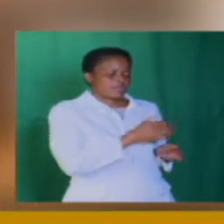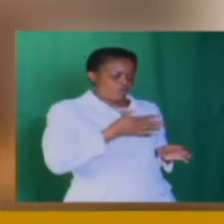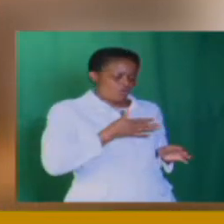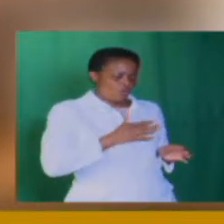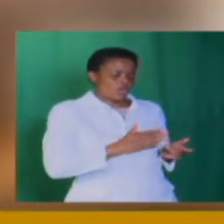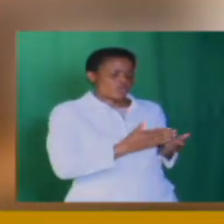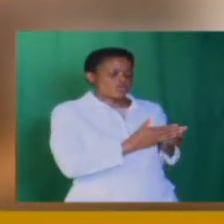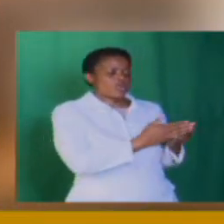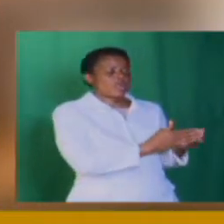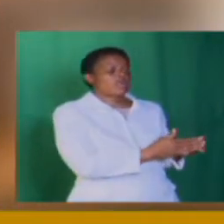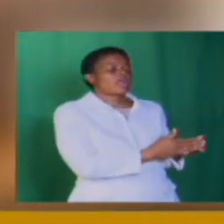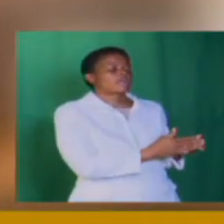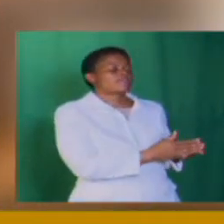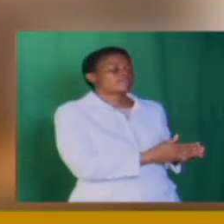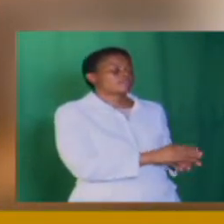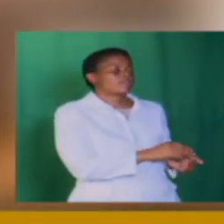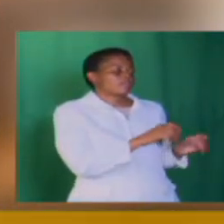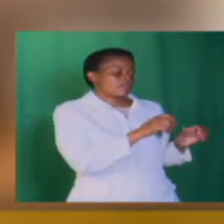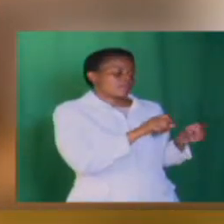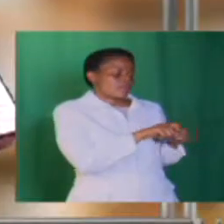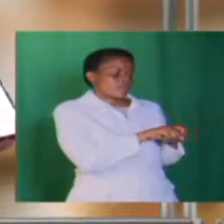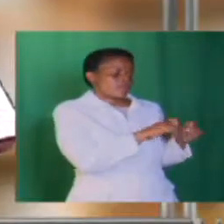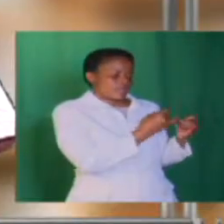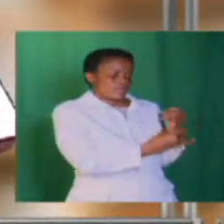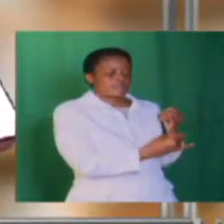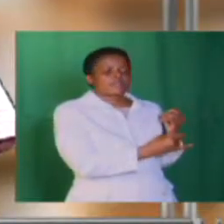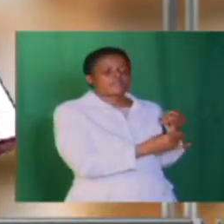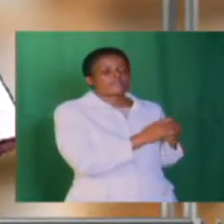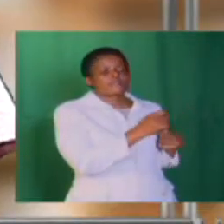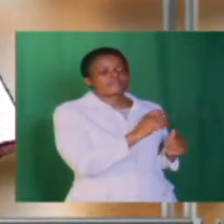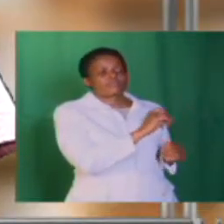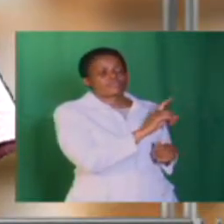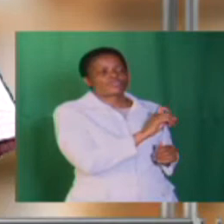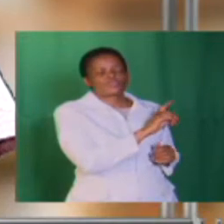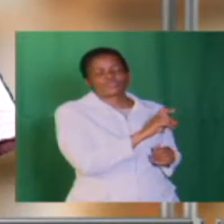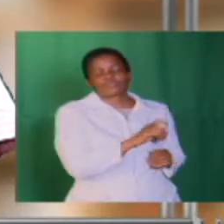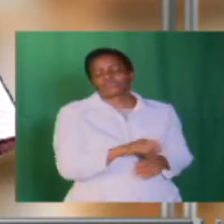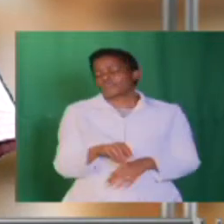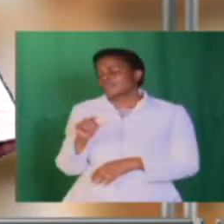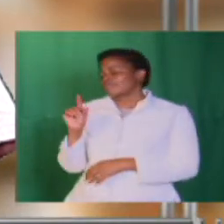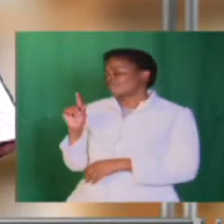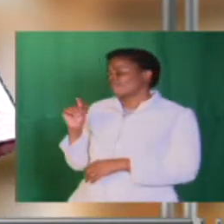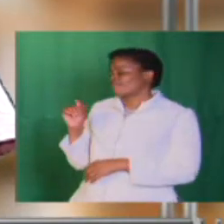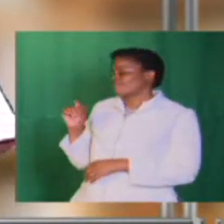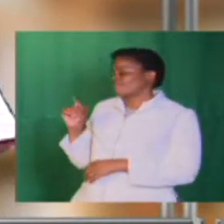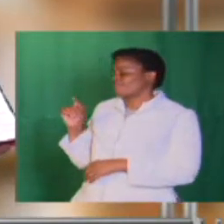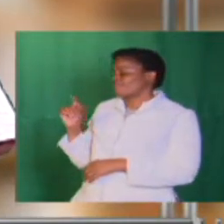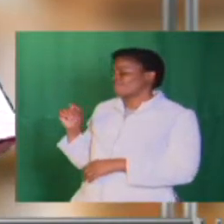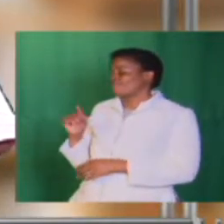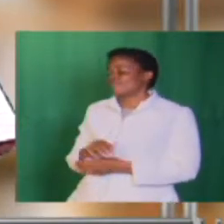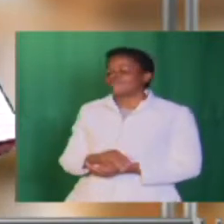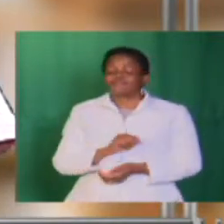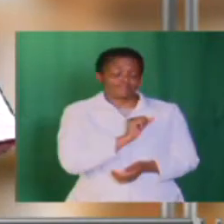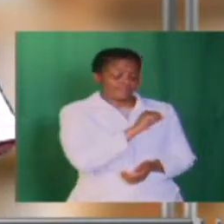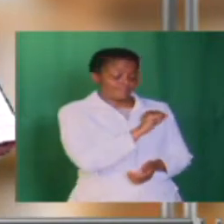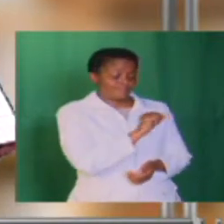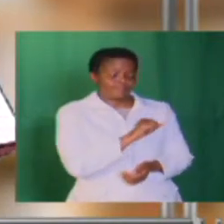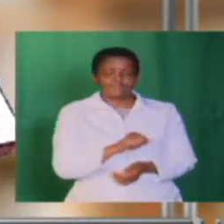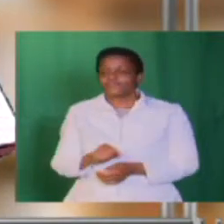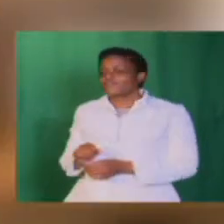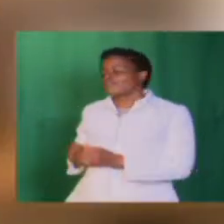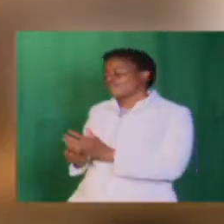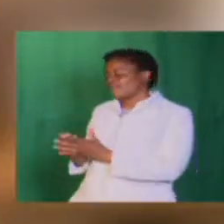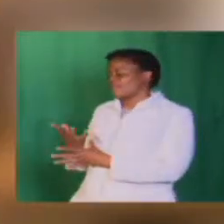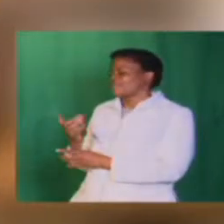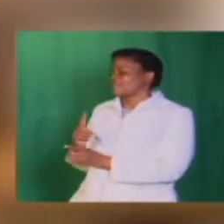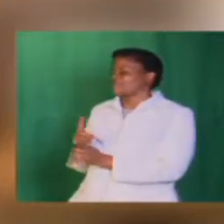their oral assessment exam. Oh, it sounds like it's going to be an interesting lesson. Sure. Well, without wasting time, you may begin your lesson. All